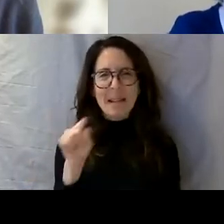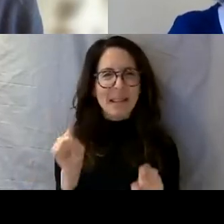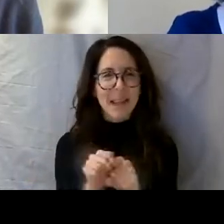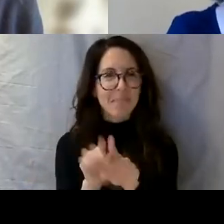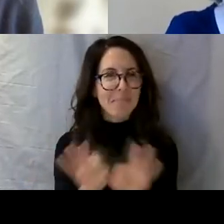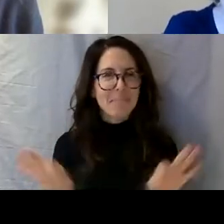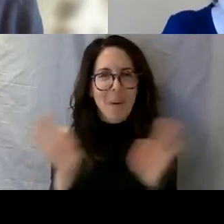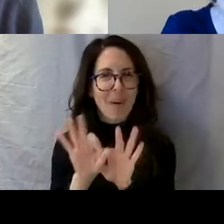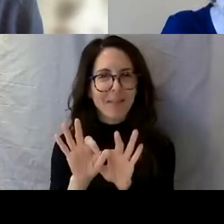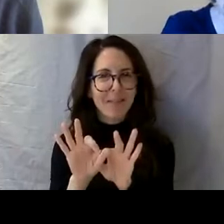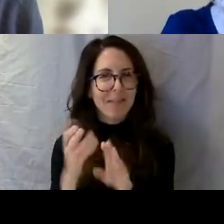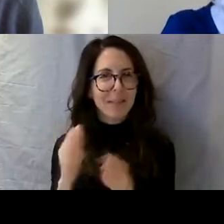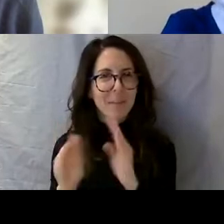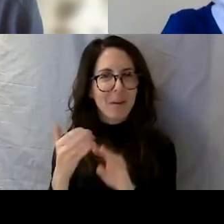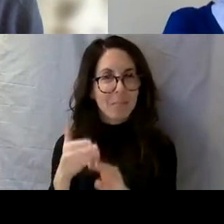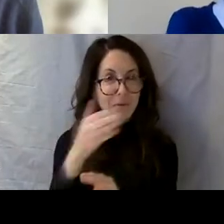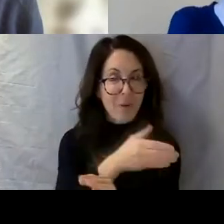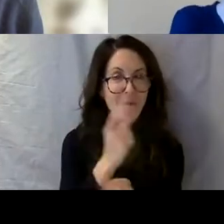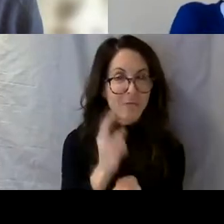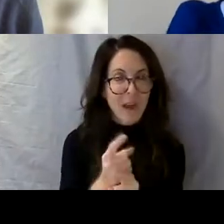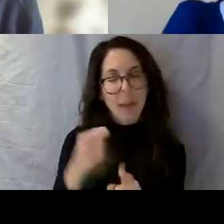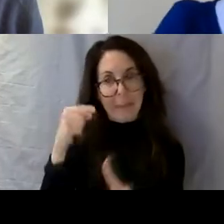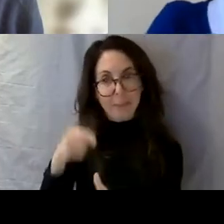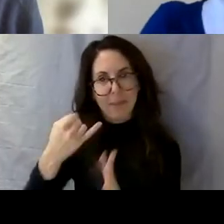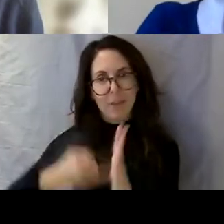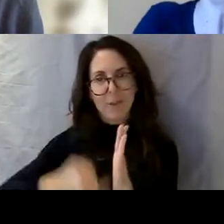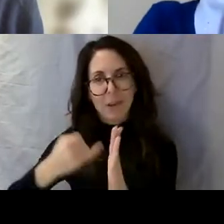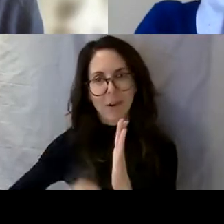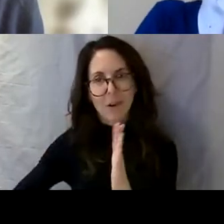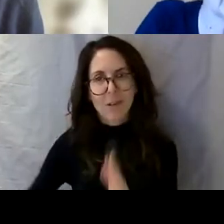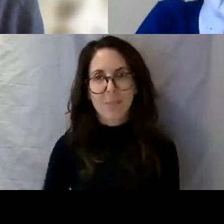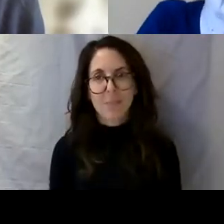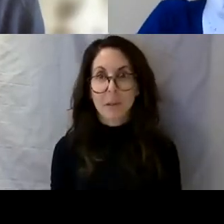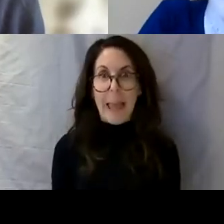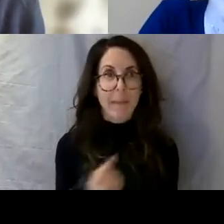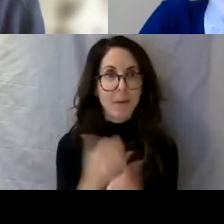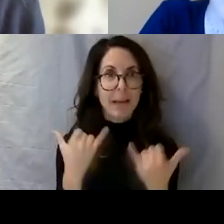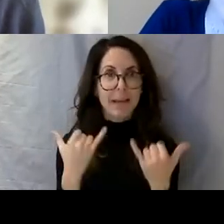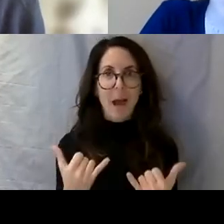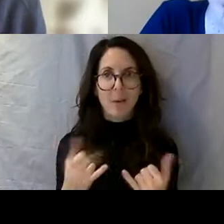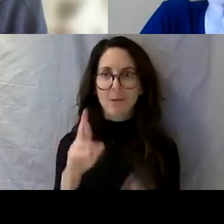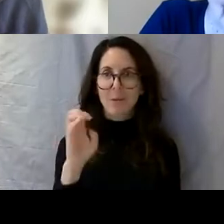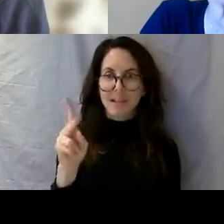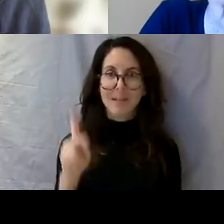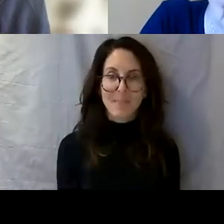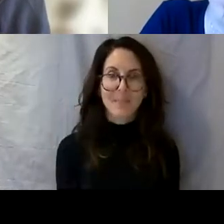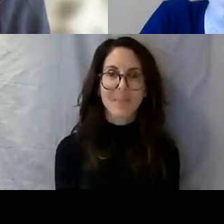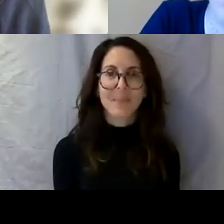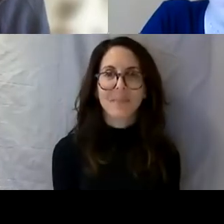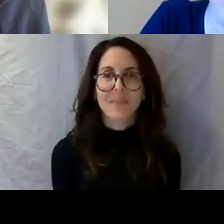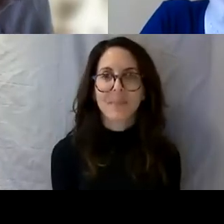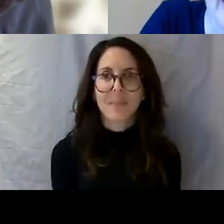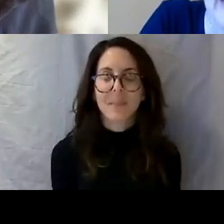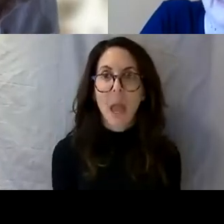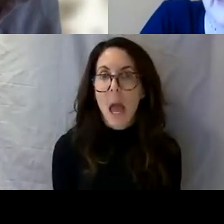begin with, in the arts particularly, because it's all about risk. So I don't